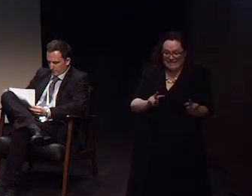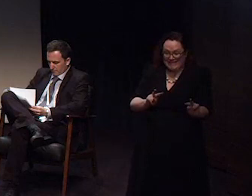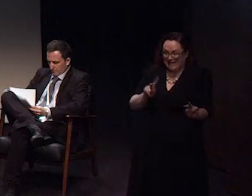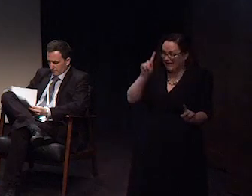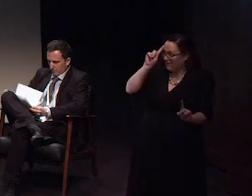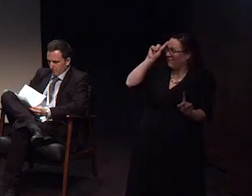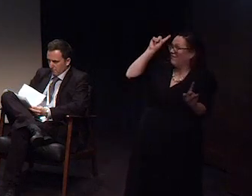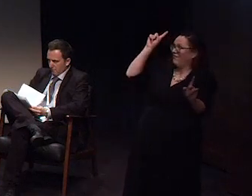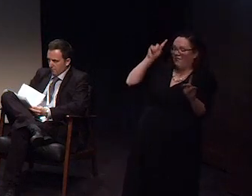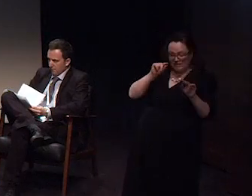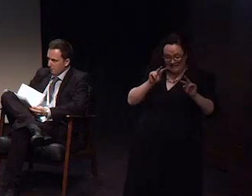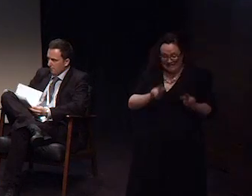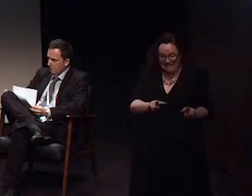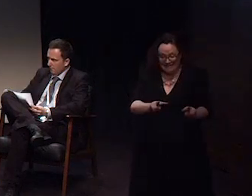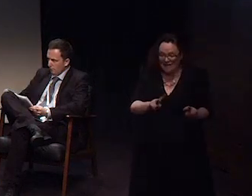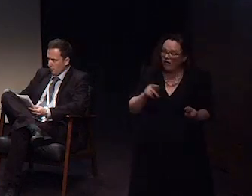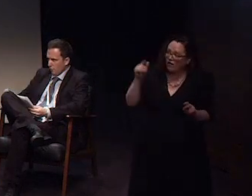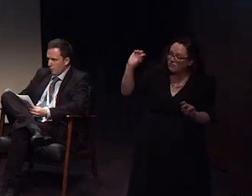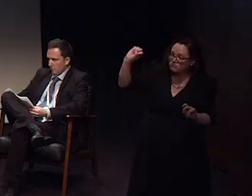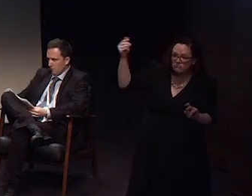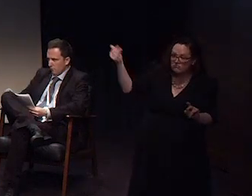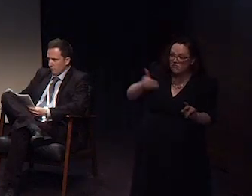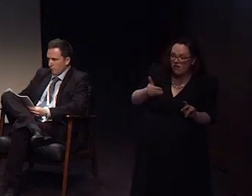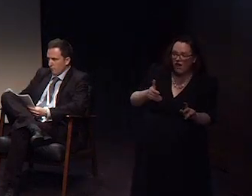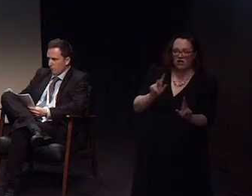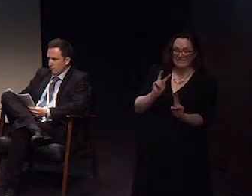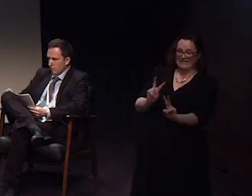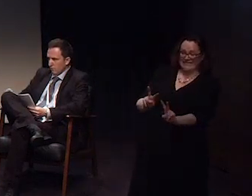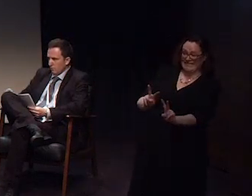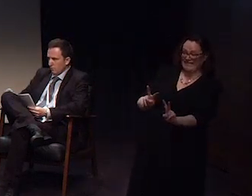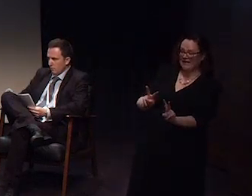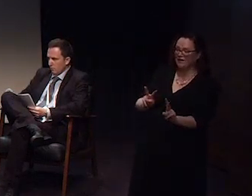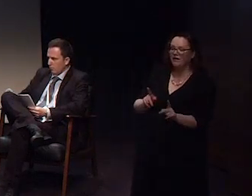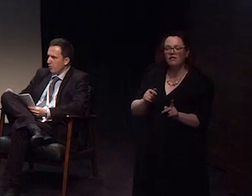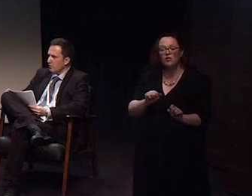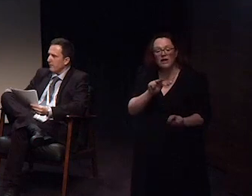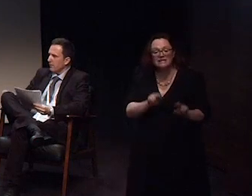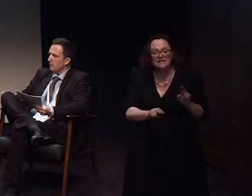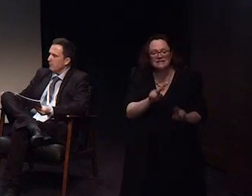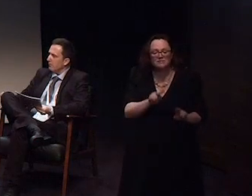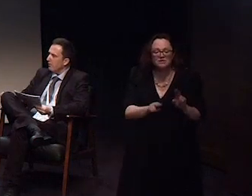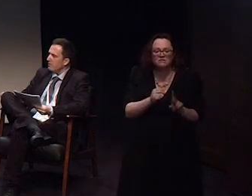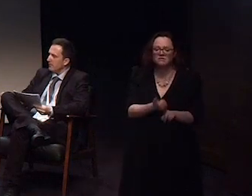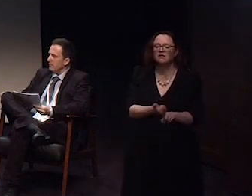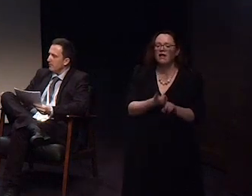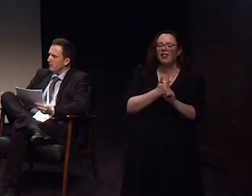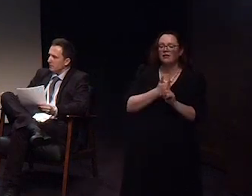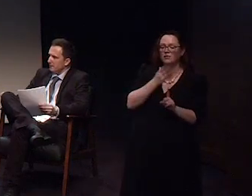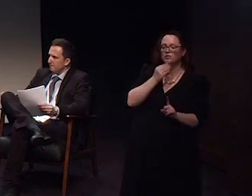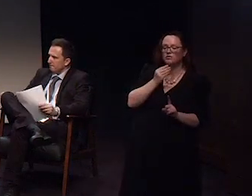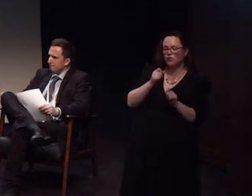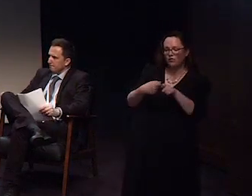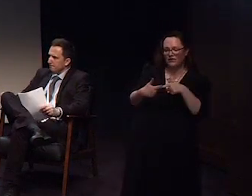the arrival of other rescue. And for the assessment phase, it was especially useful for